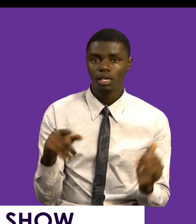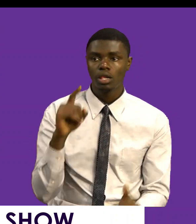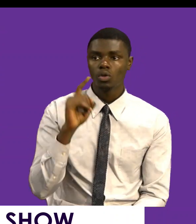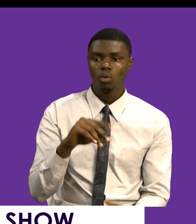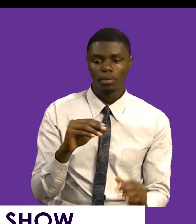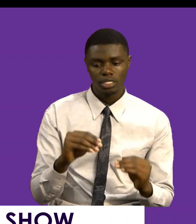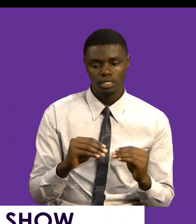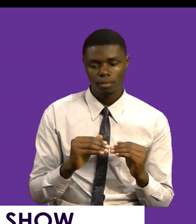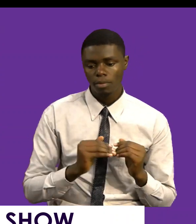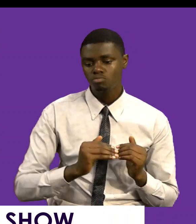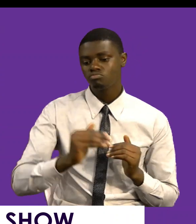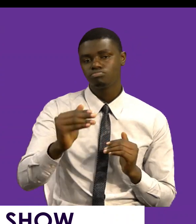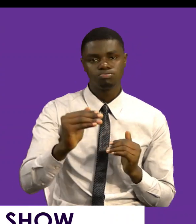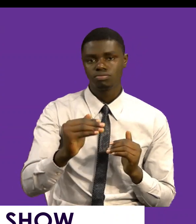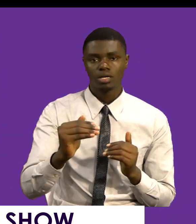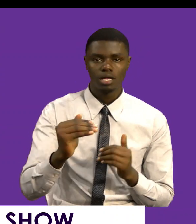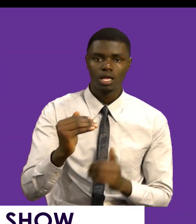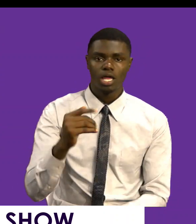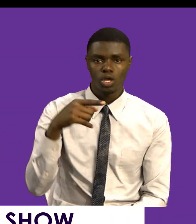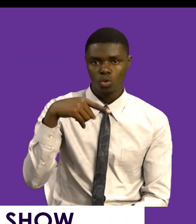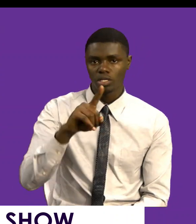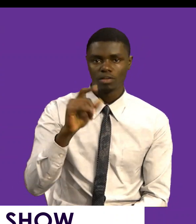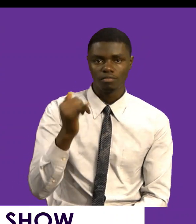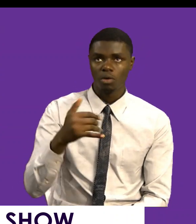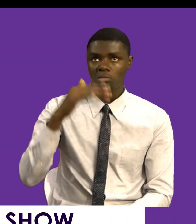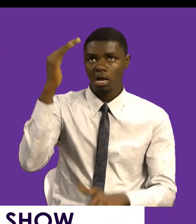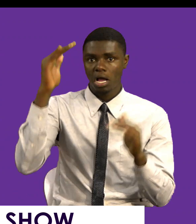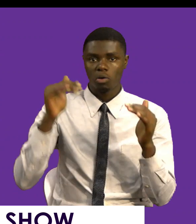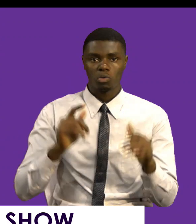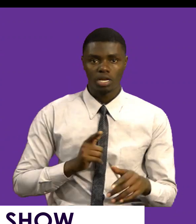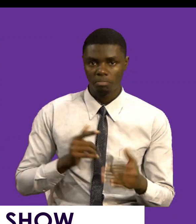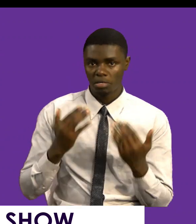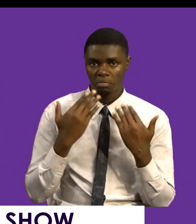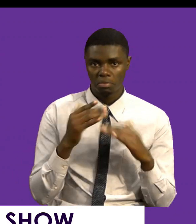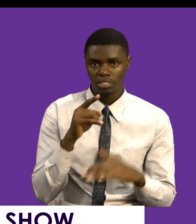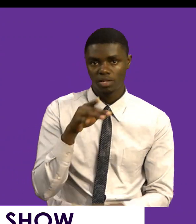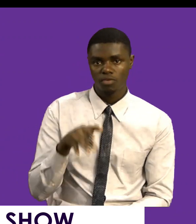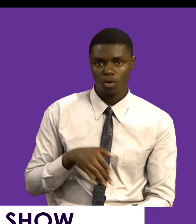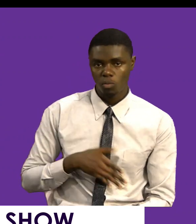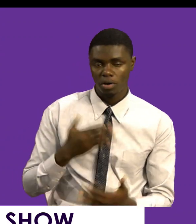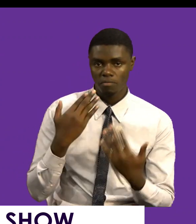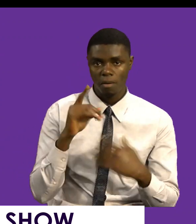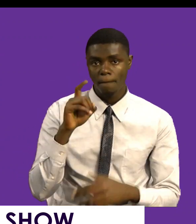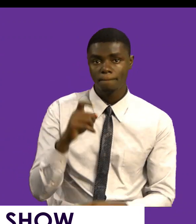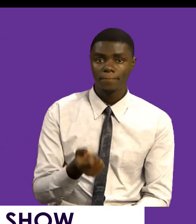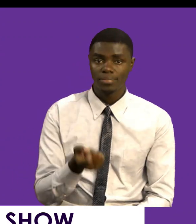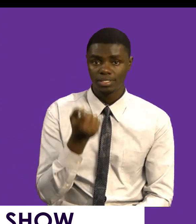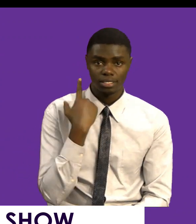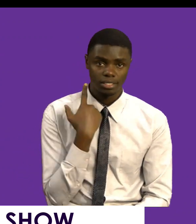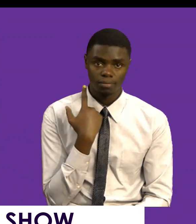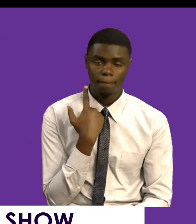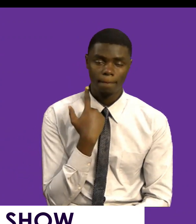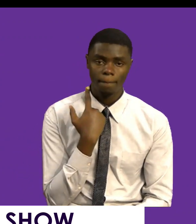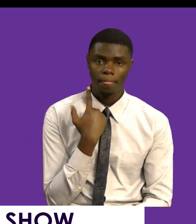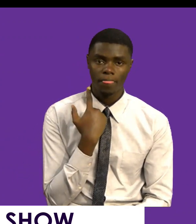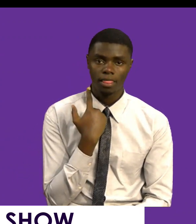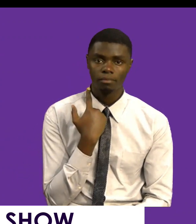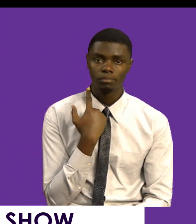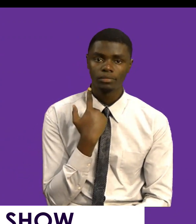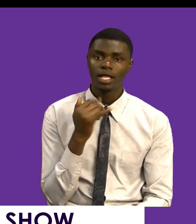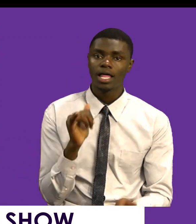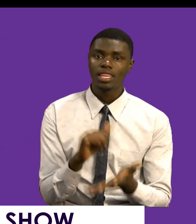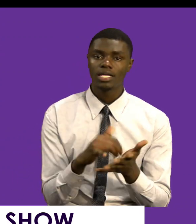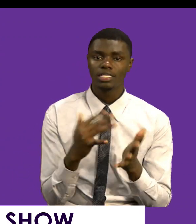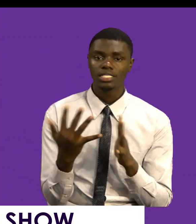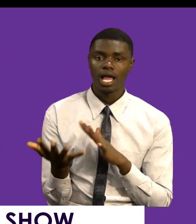move on your own. You're now a grown-up lady. You're now a woman. You need to understand, that is